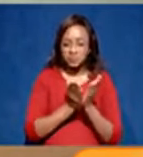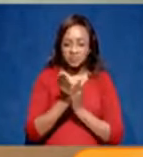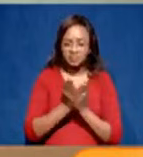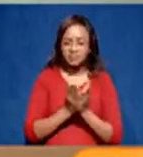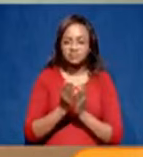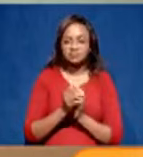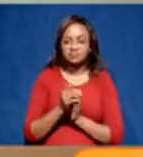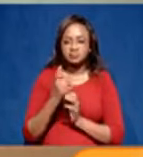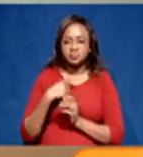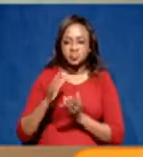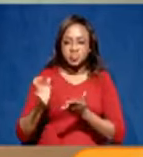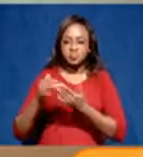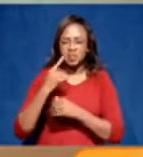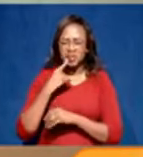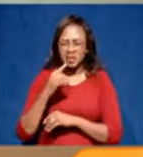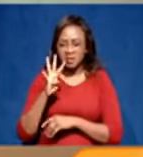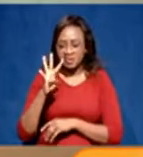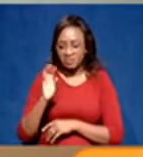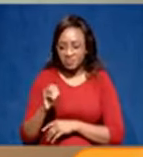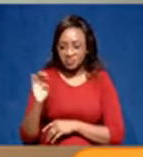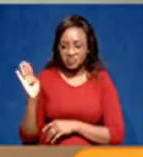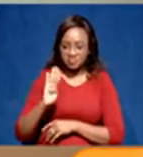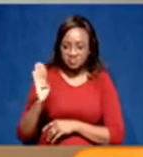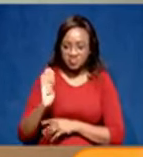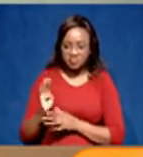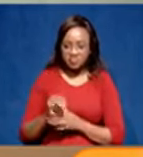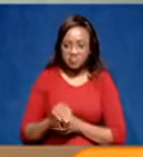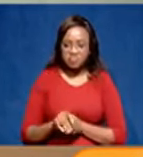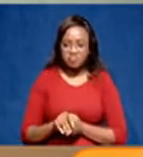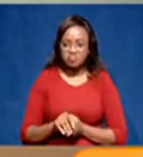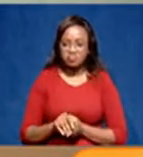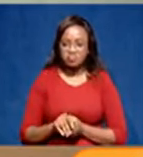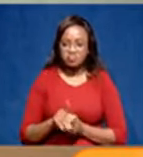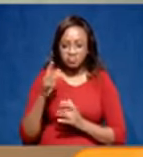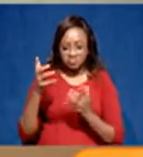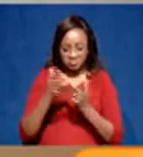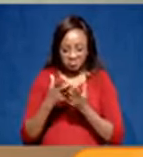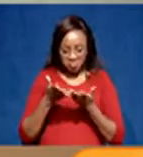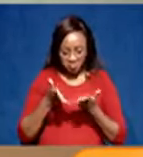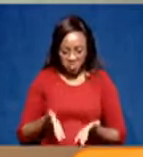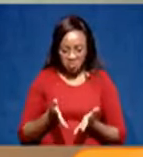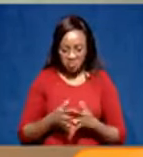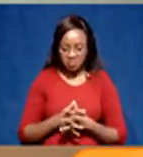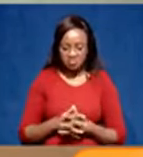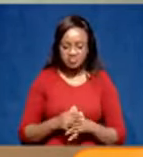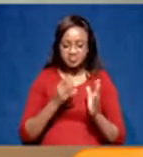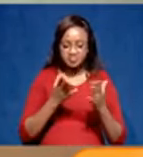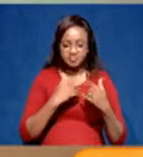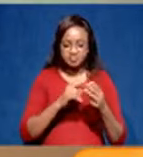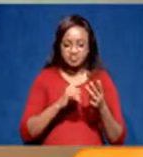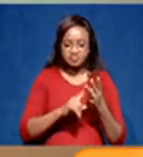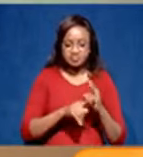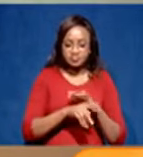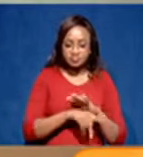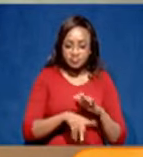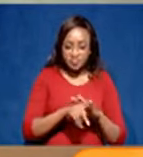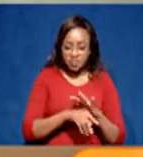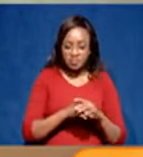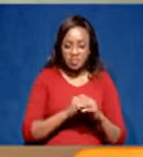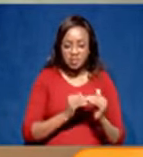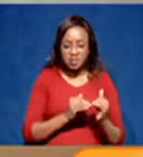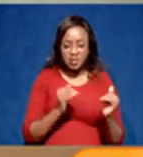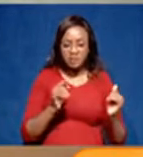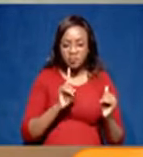140 billion, which is also equivalent to the service that we have provided. And then for the primary, that is